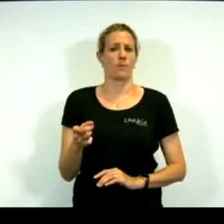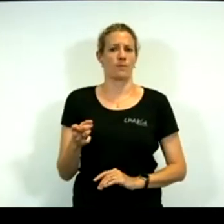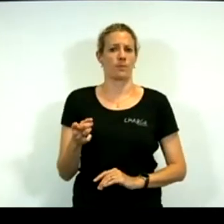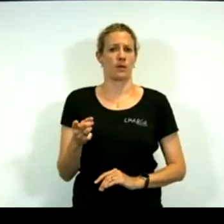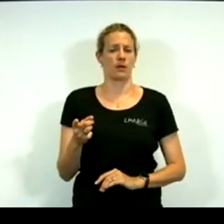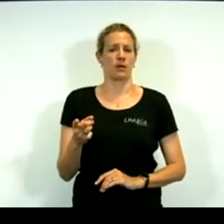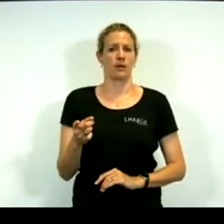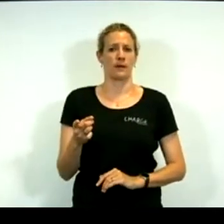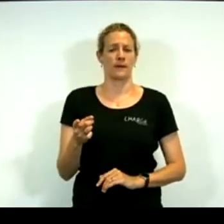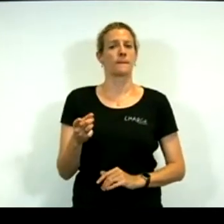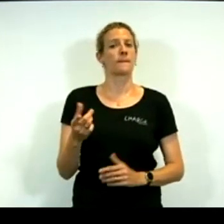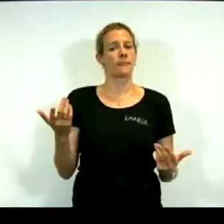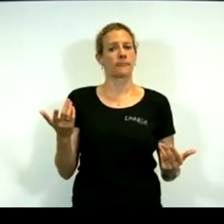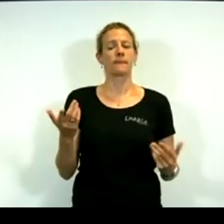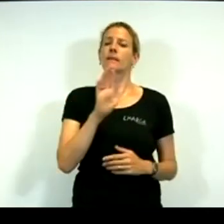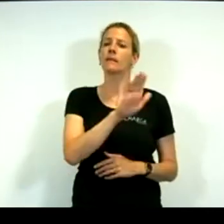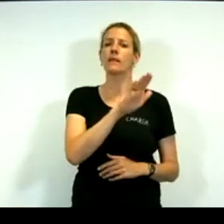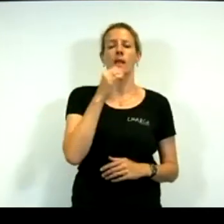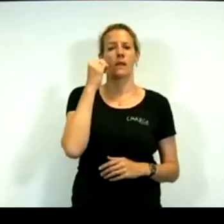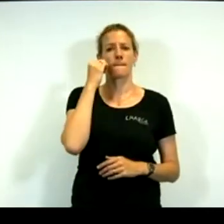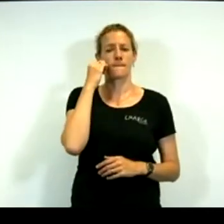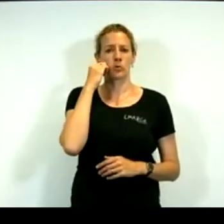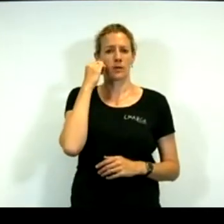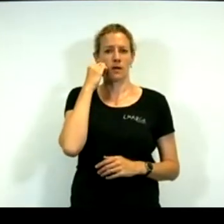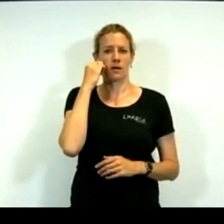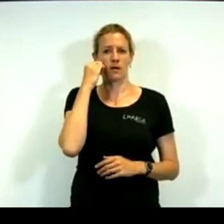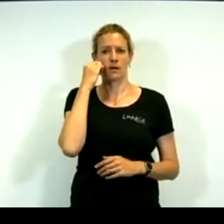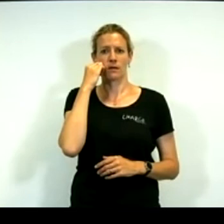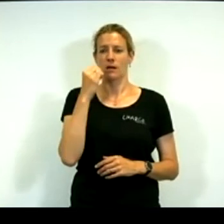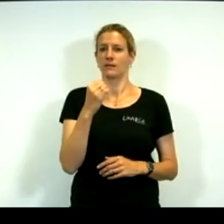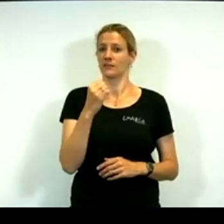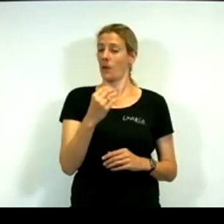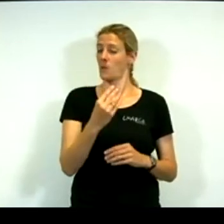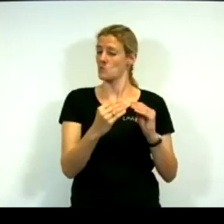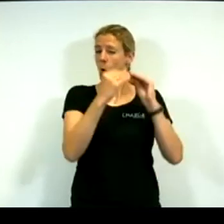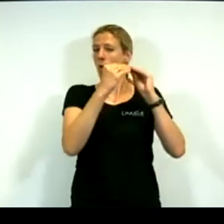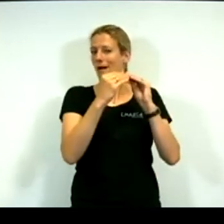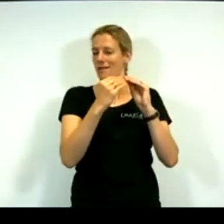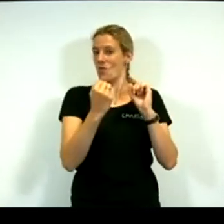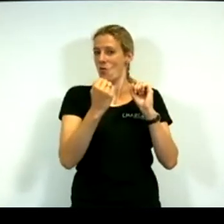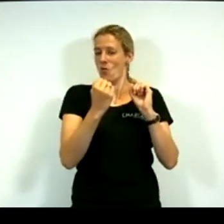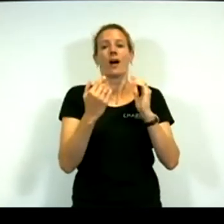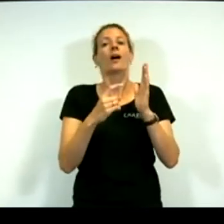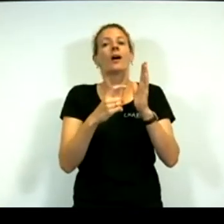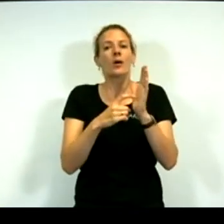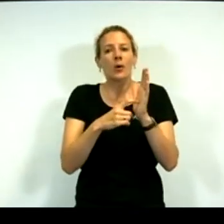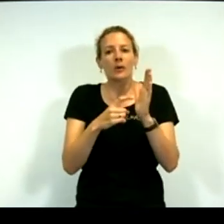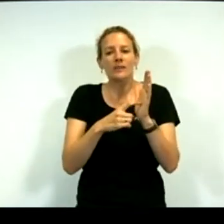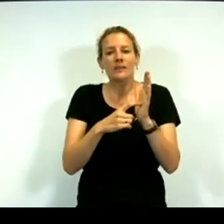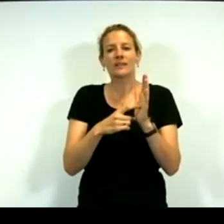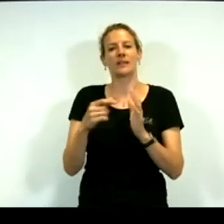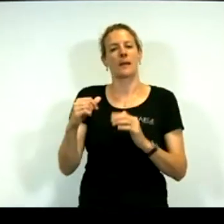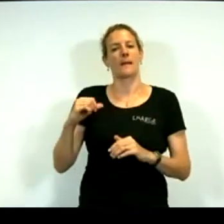biggest kiss because the girl looked right to the side. She was a British Sign Language